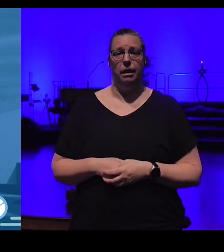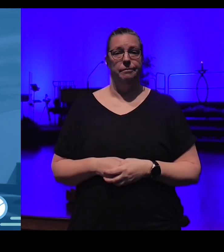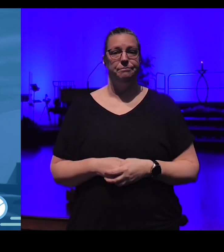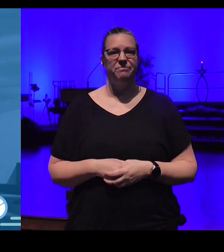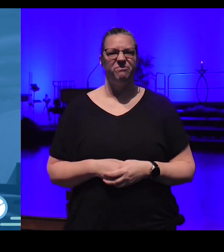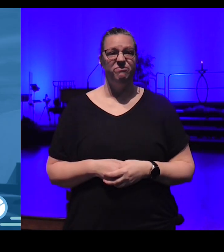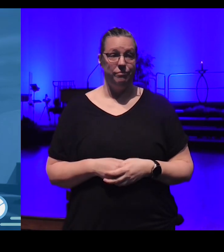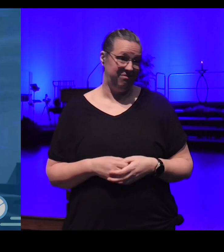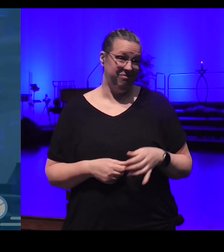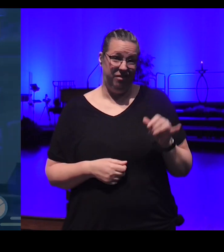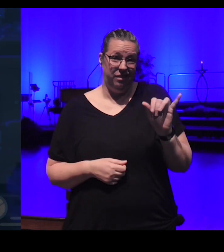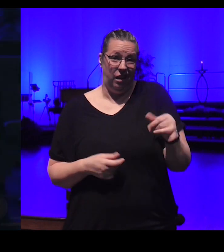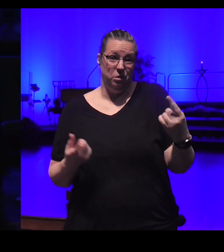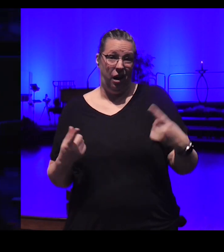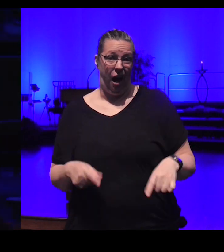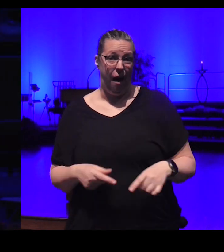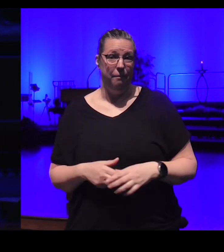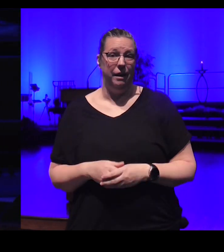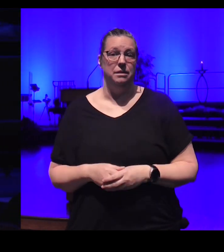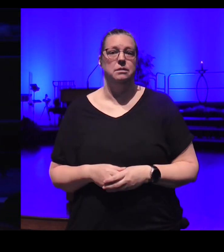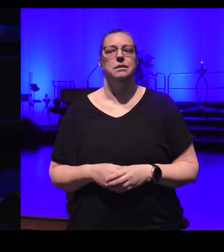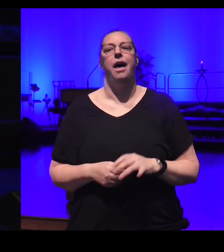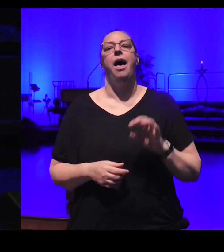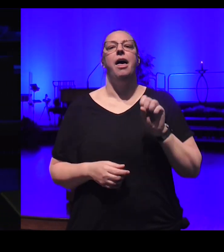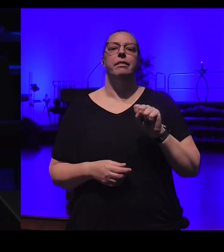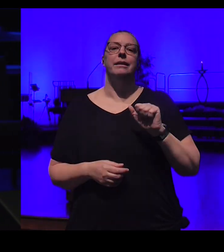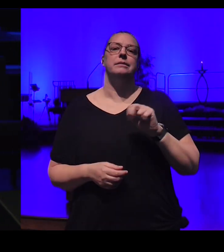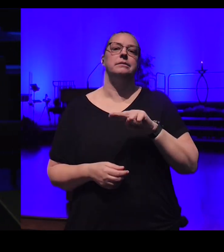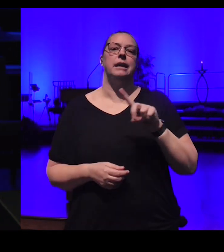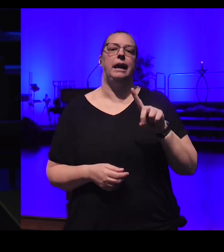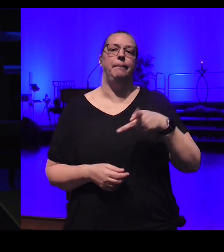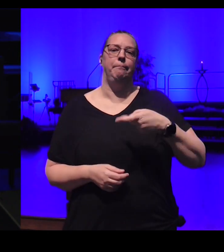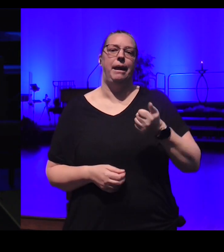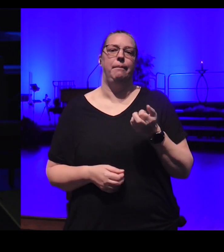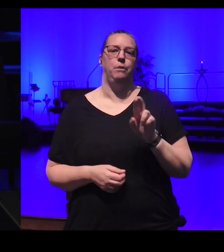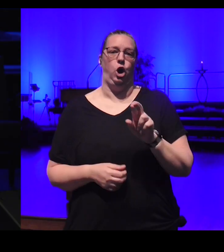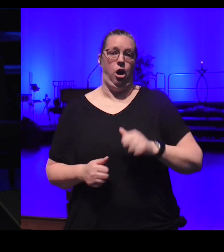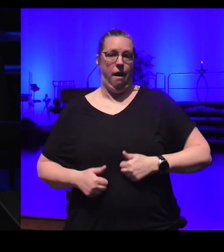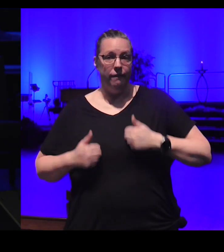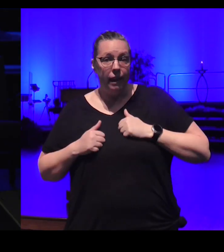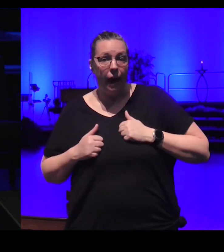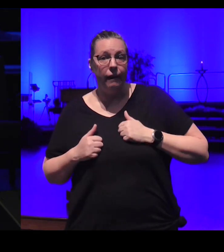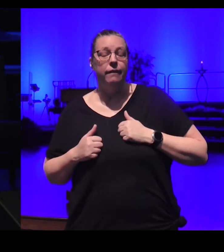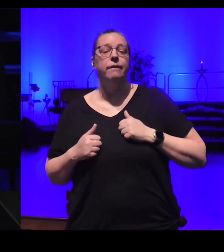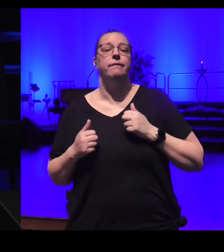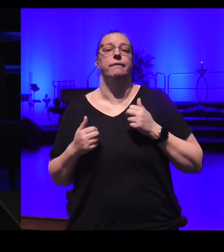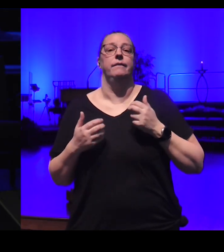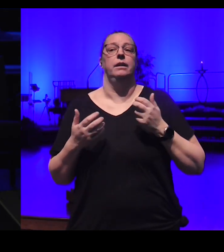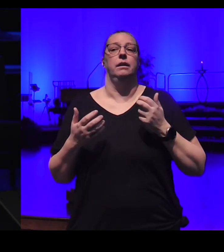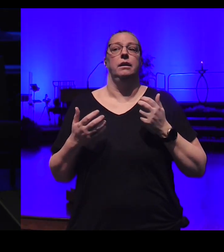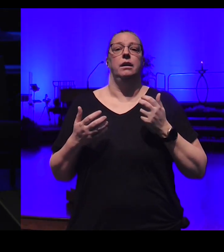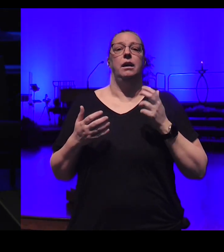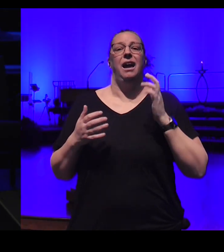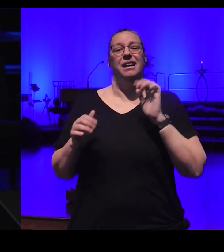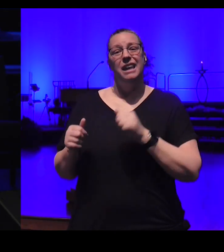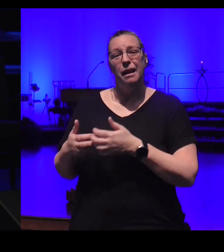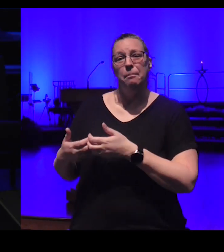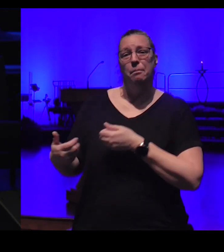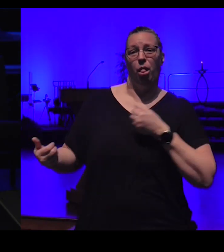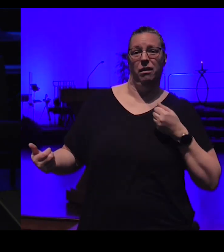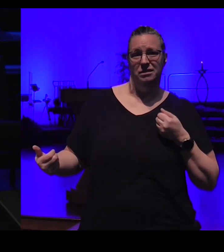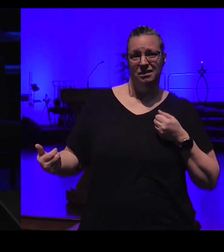Isn't that the case? That the sandpaper of life can pull us away from that communion of that awareness and that